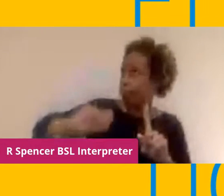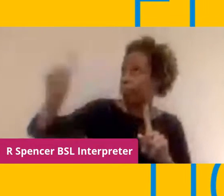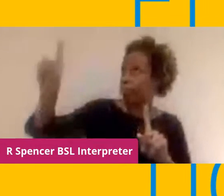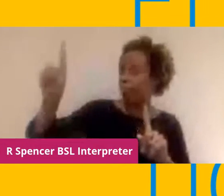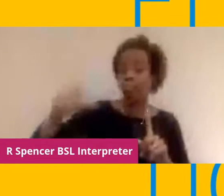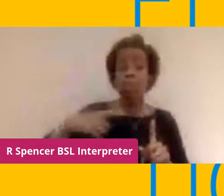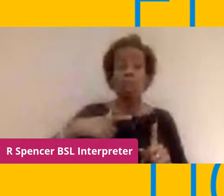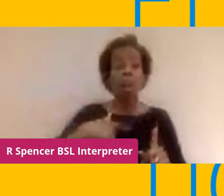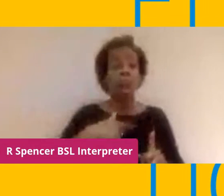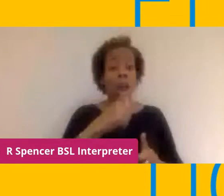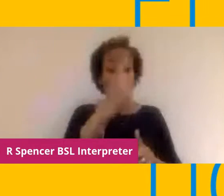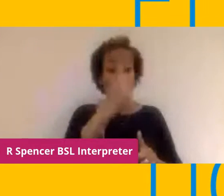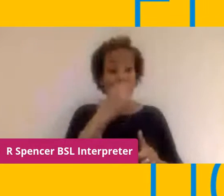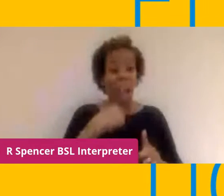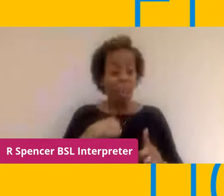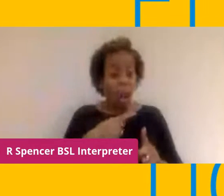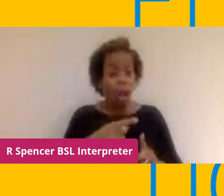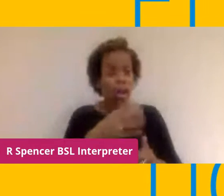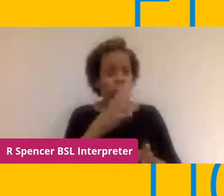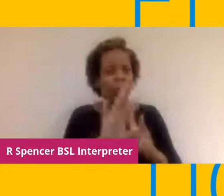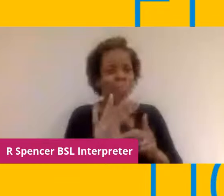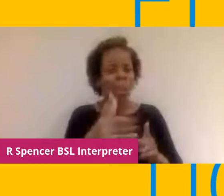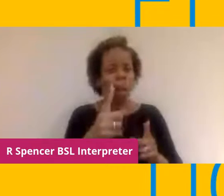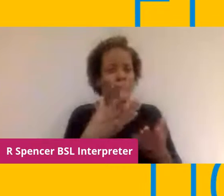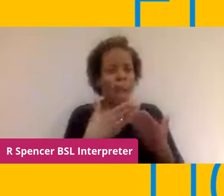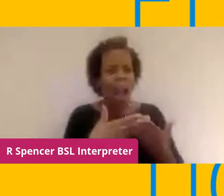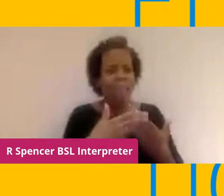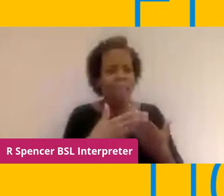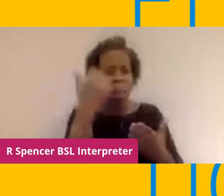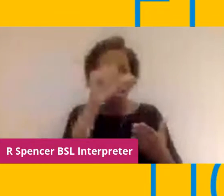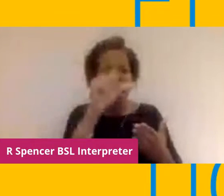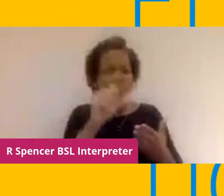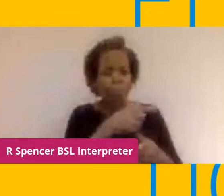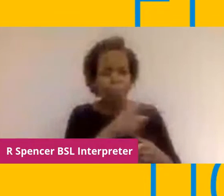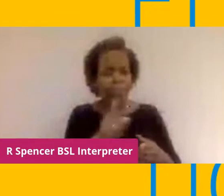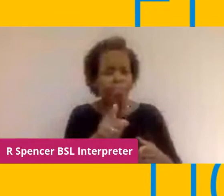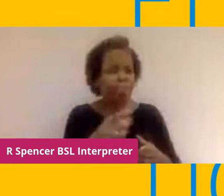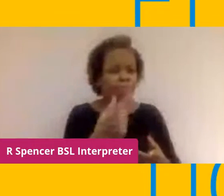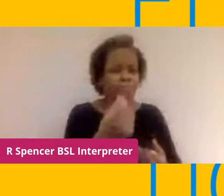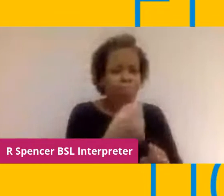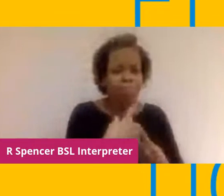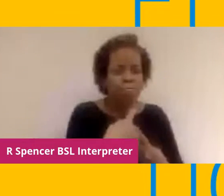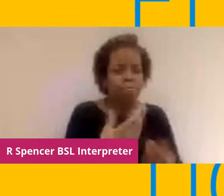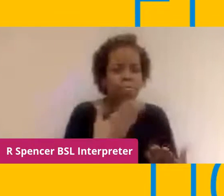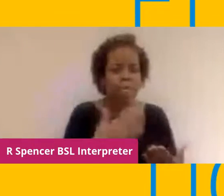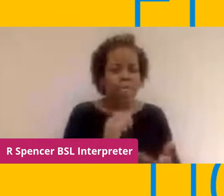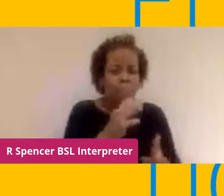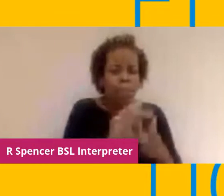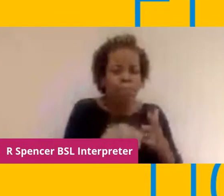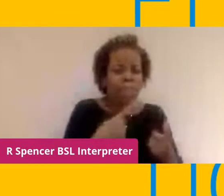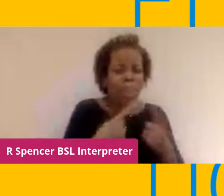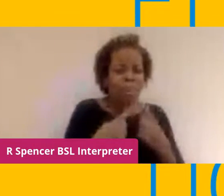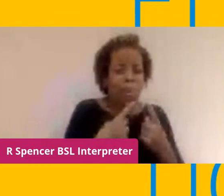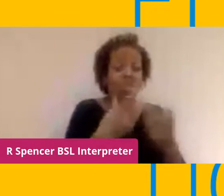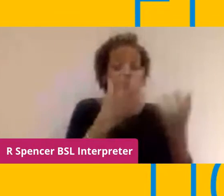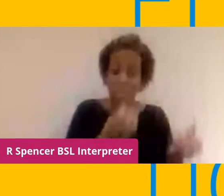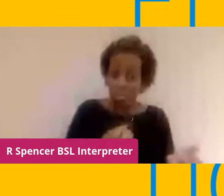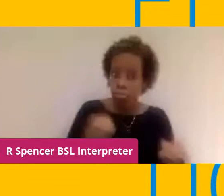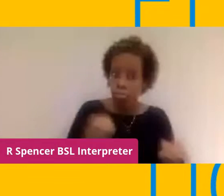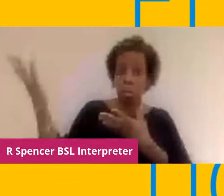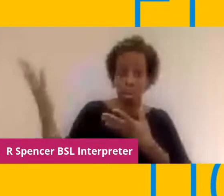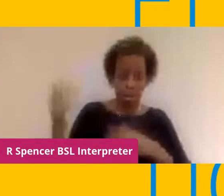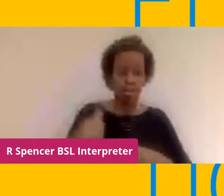members that would look at the kind of issues you've taken on, the matters you've escalated and where you've won things, because it's important for people to